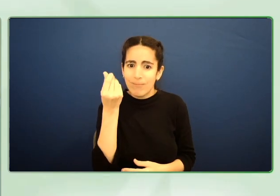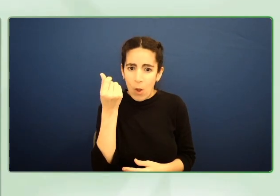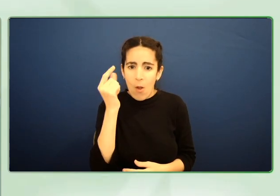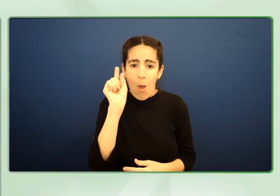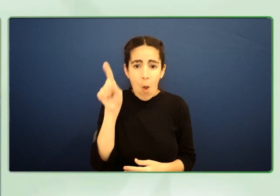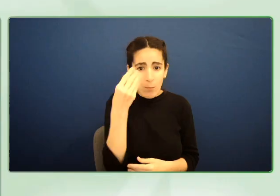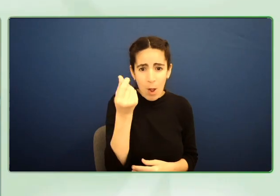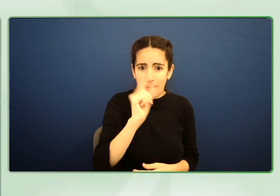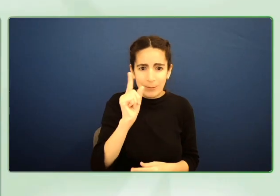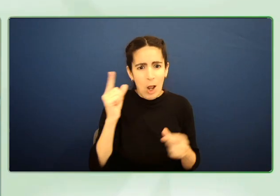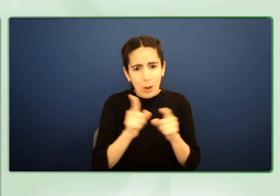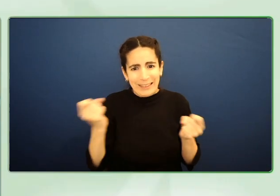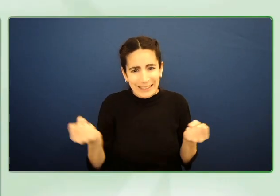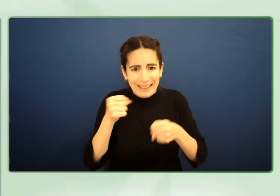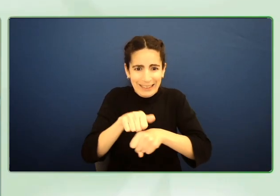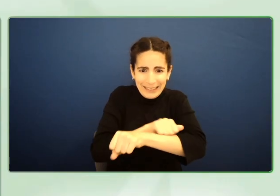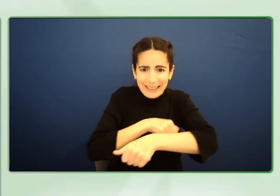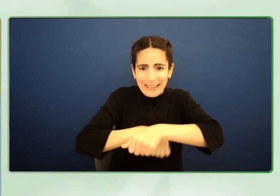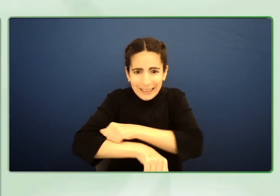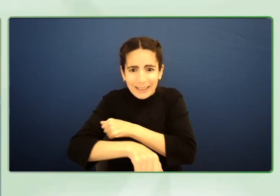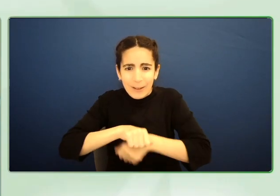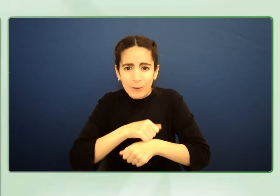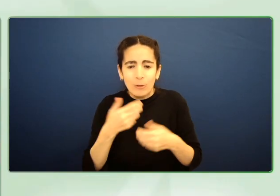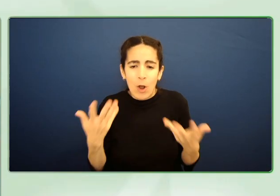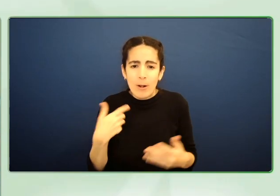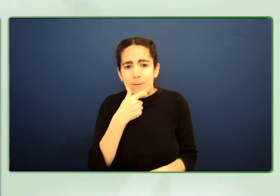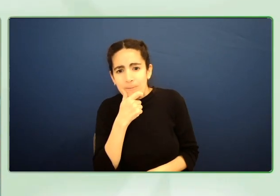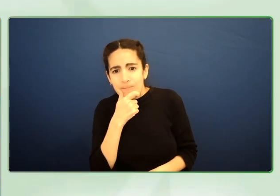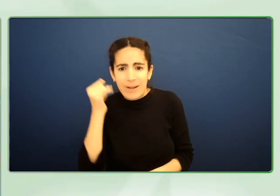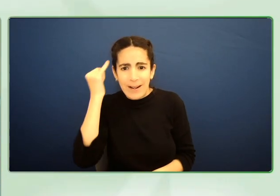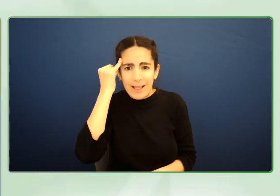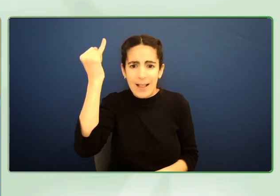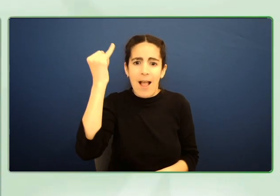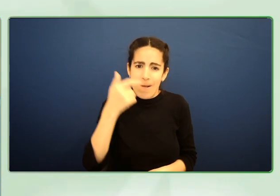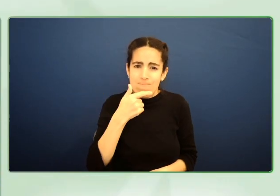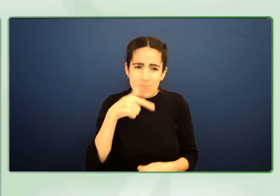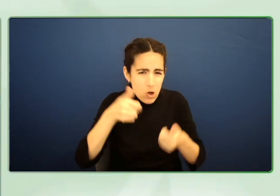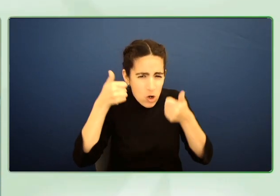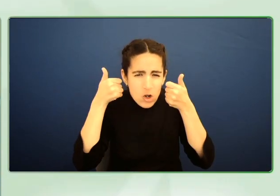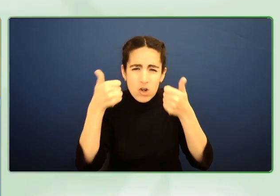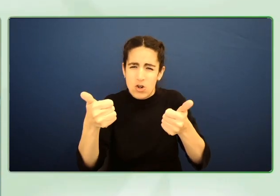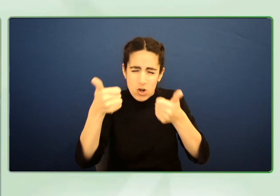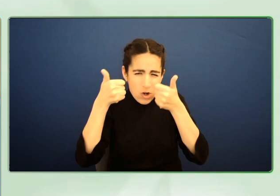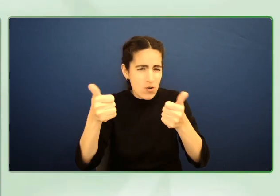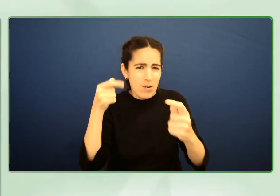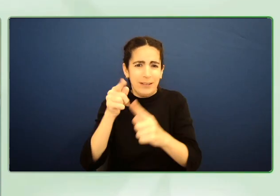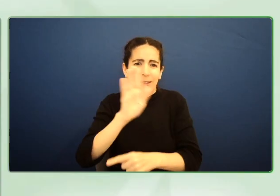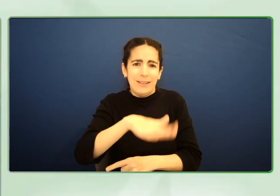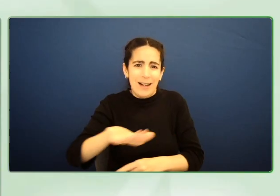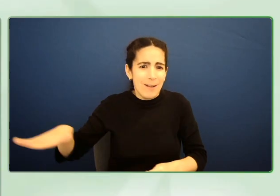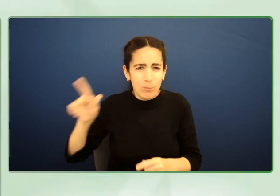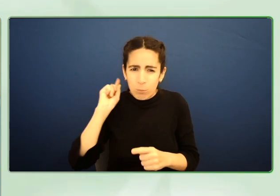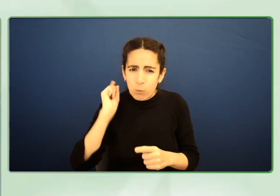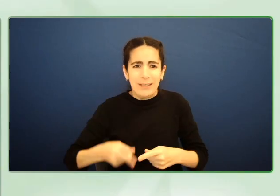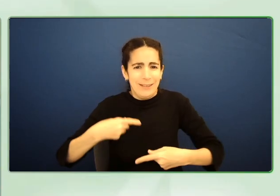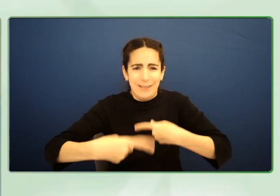have the idea. I think this would be very, very, very good for children. You know, we should do it. And people were like, it sounds good, but